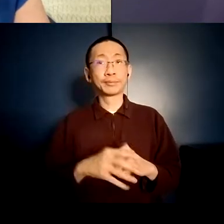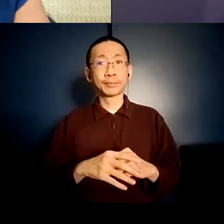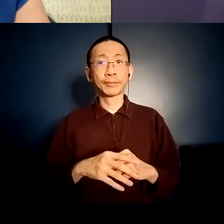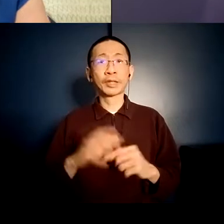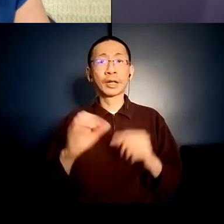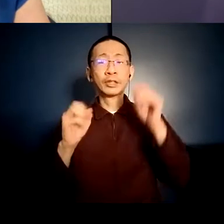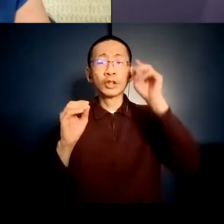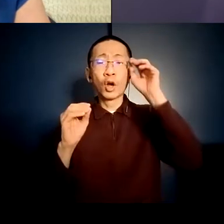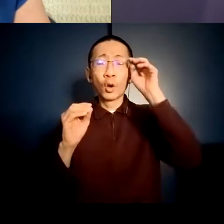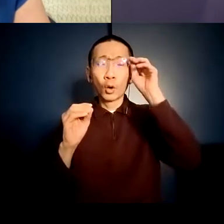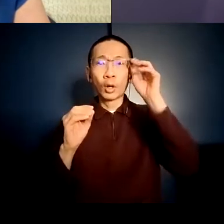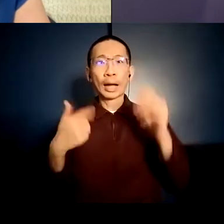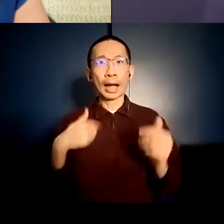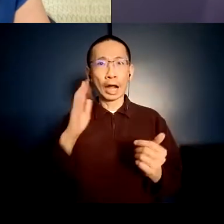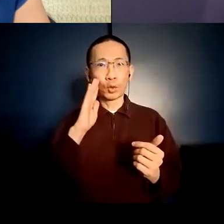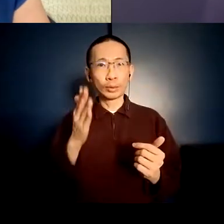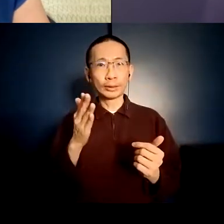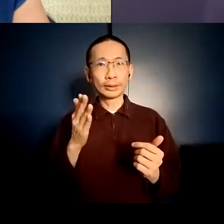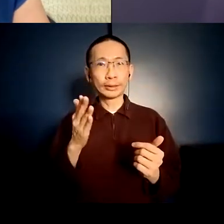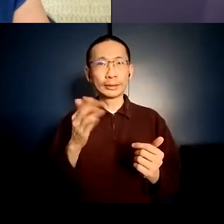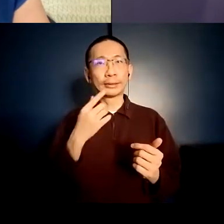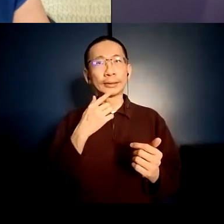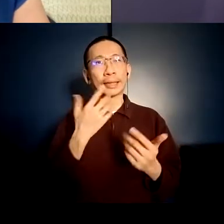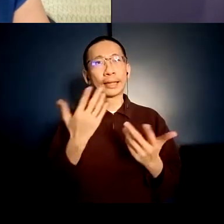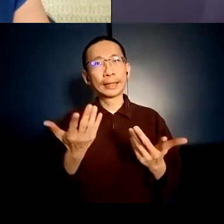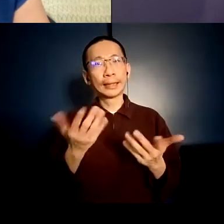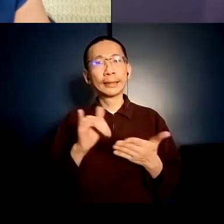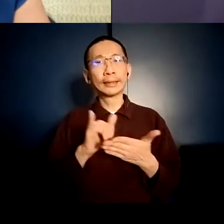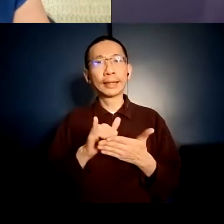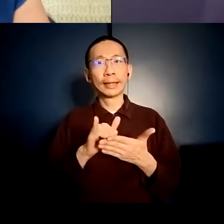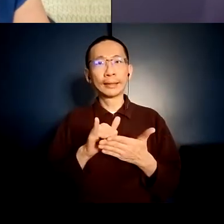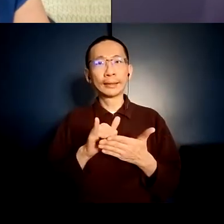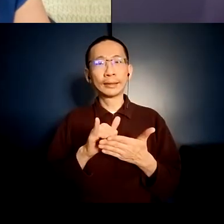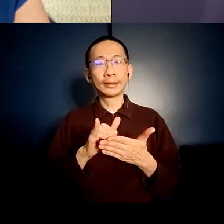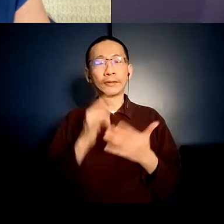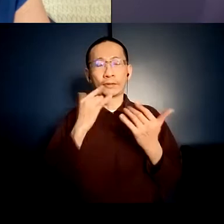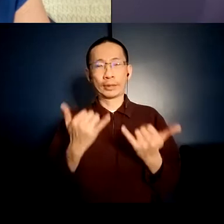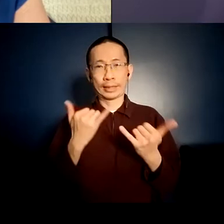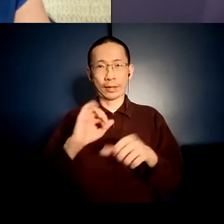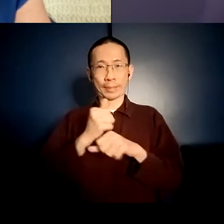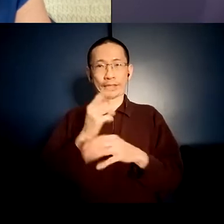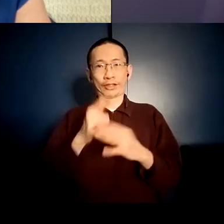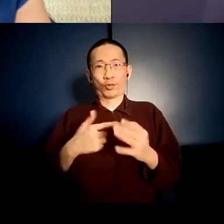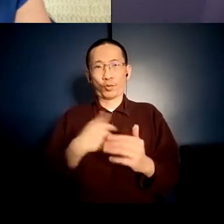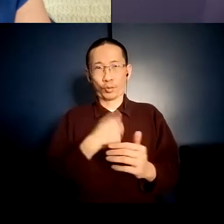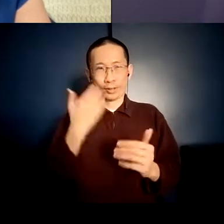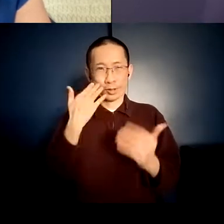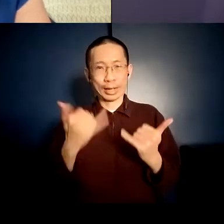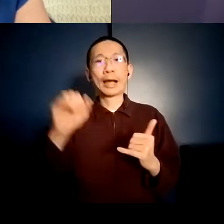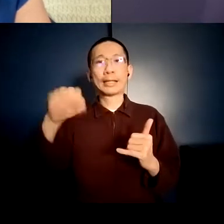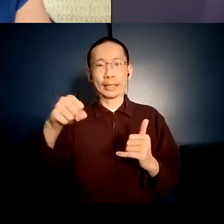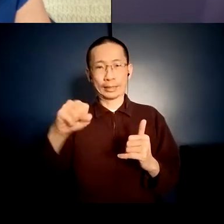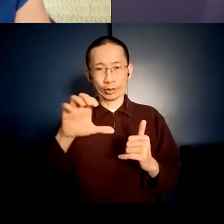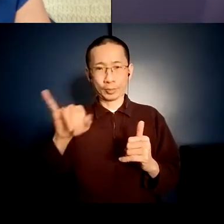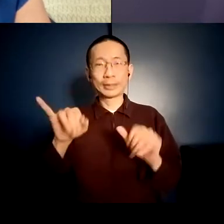So I would say that for now, based on what we know, yes, cochlear